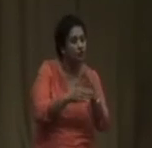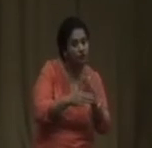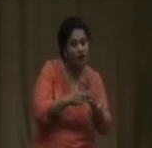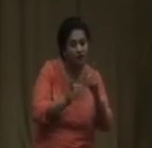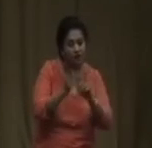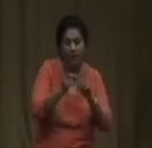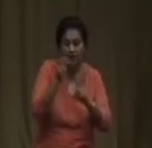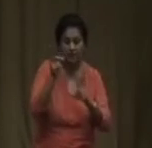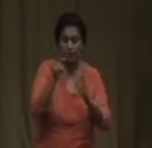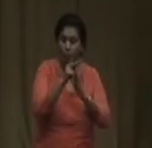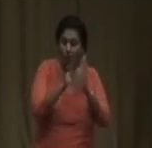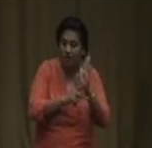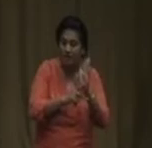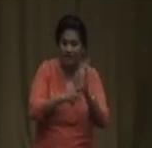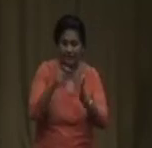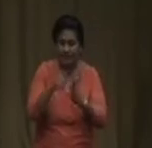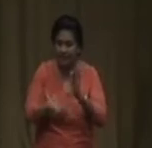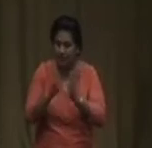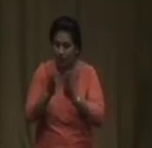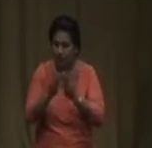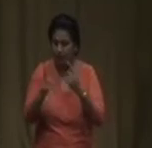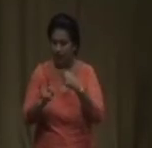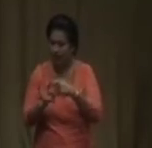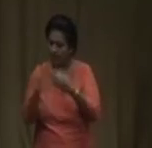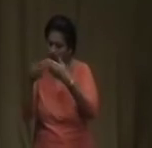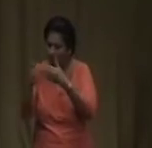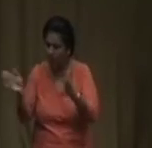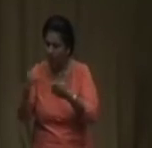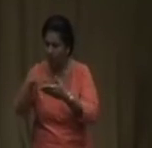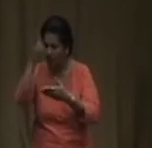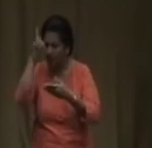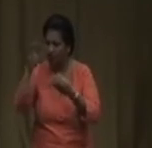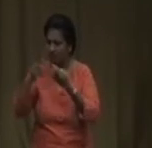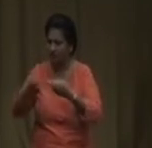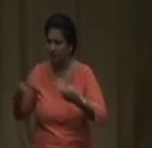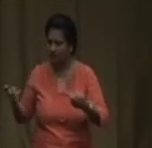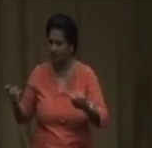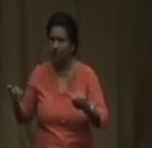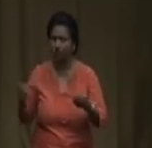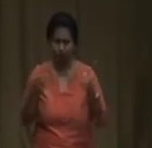open textbooks as well as open educational resources. You should stand proud.